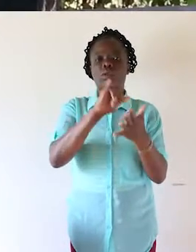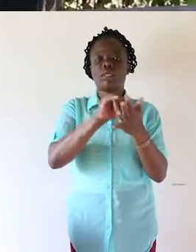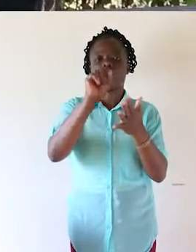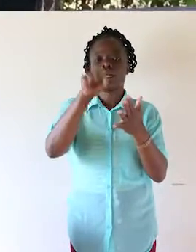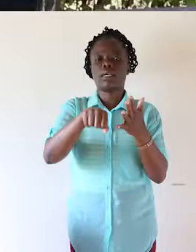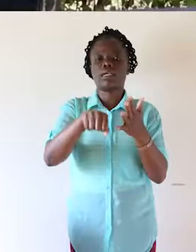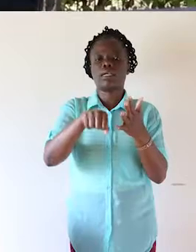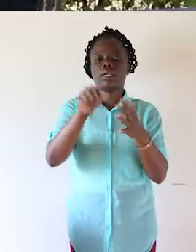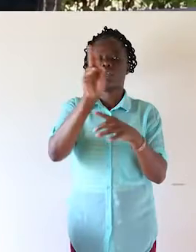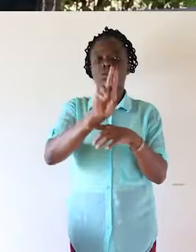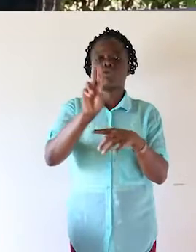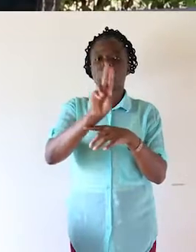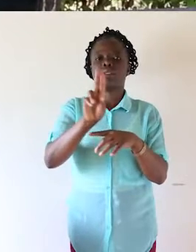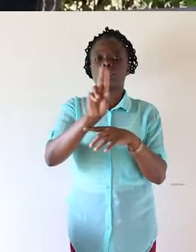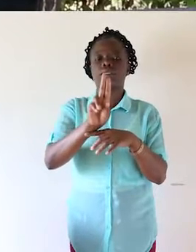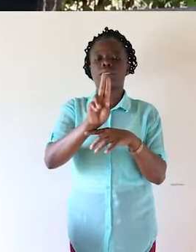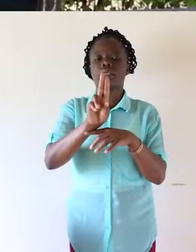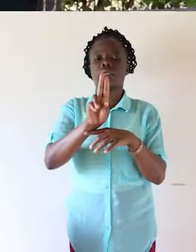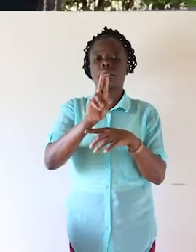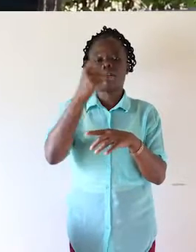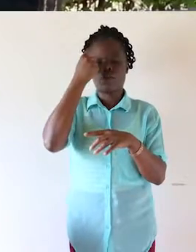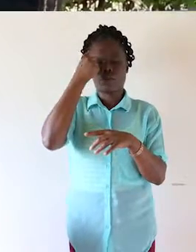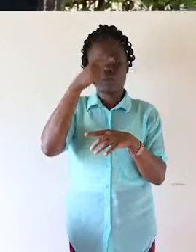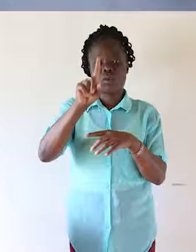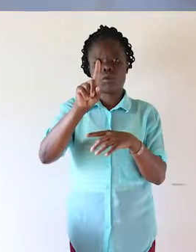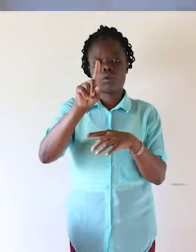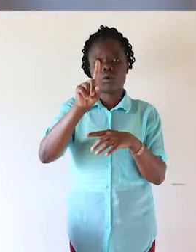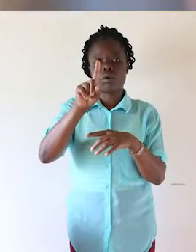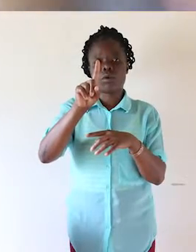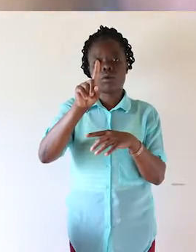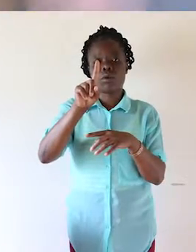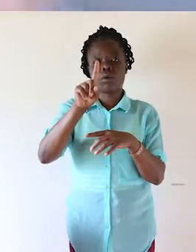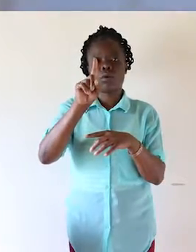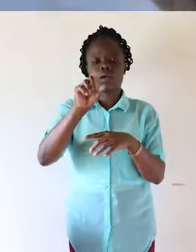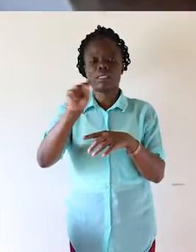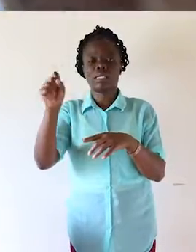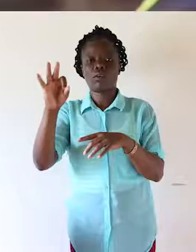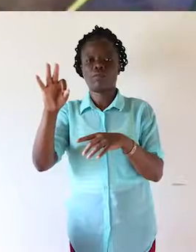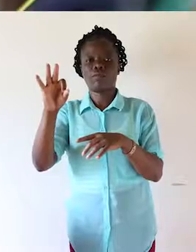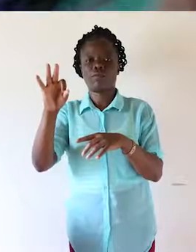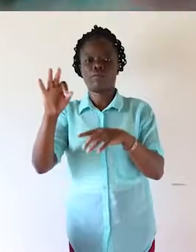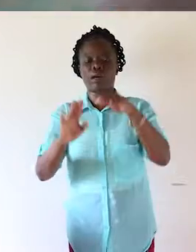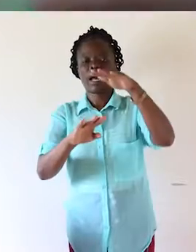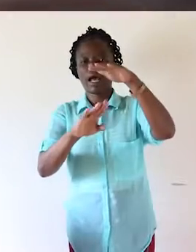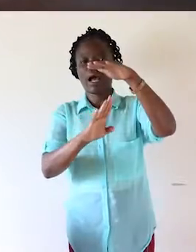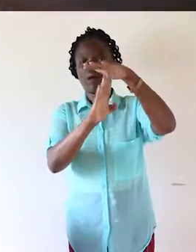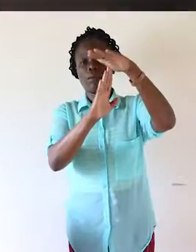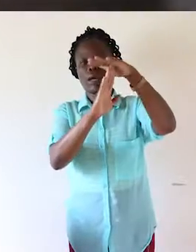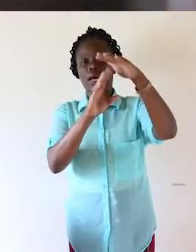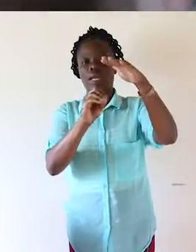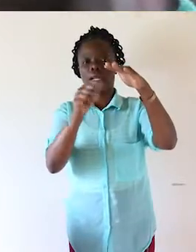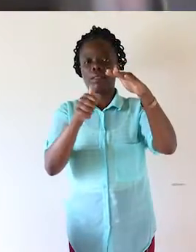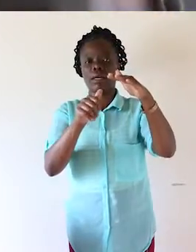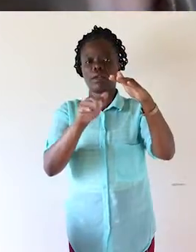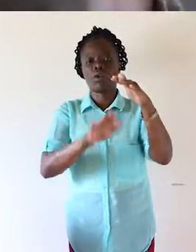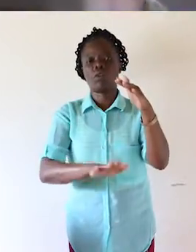so that we can use it for one set of cutlery on the upper rack and another set